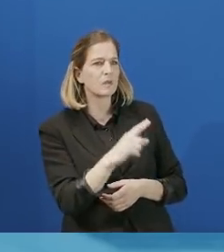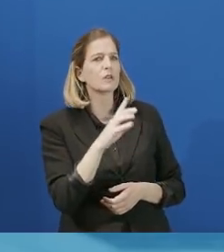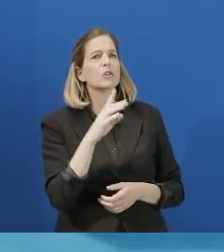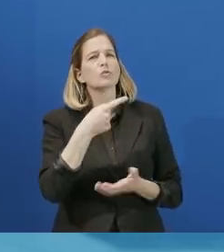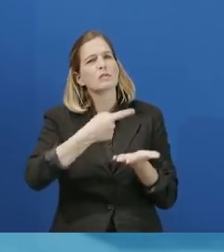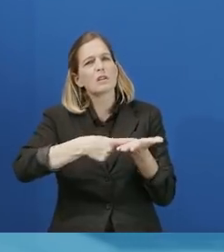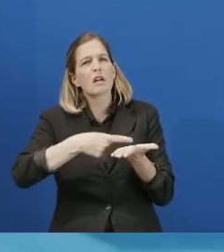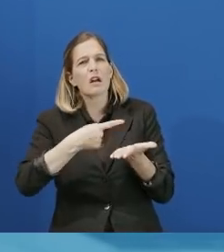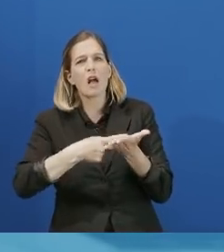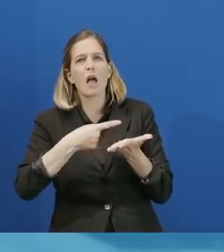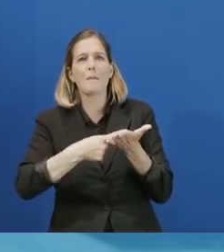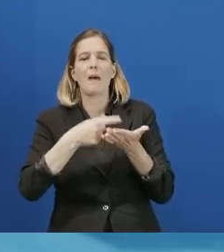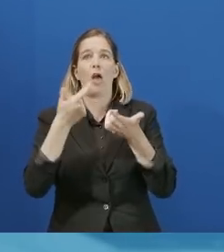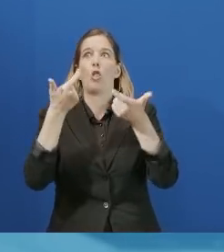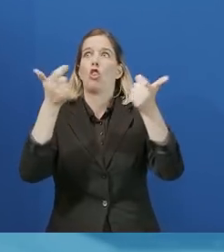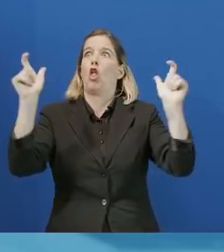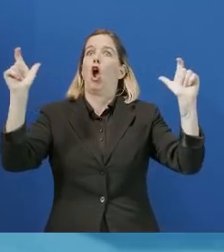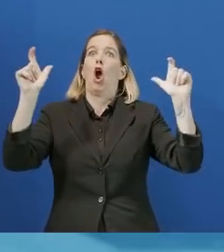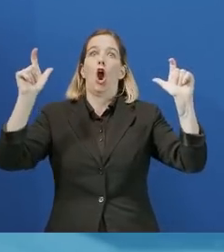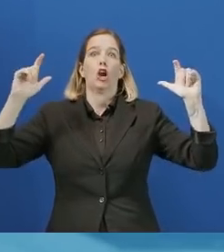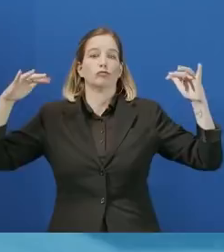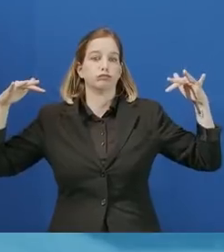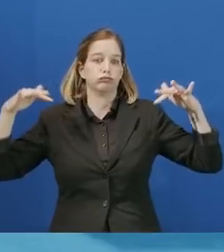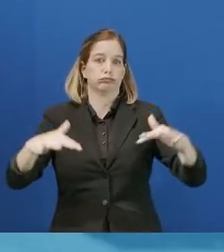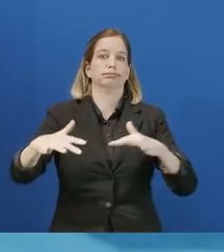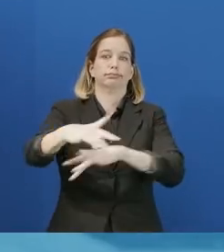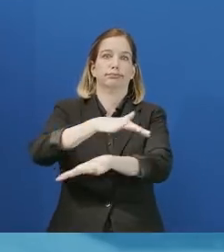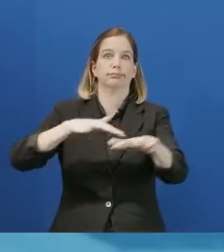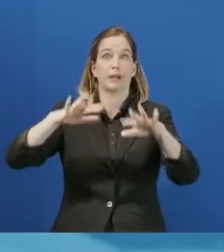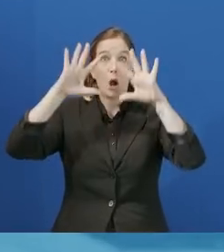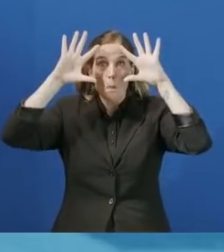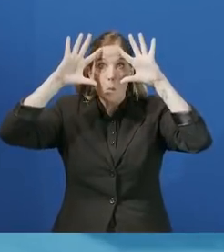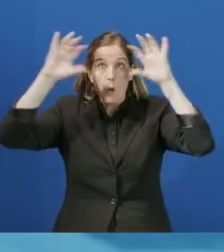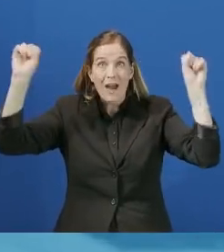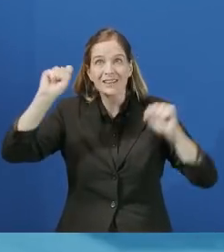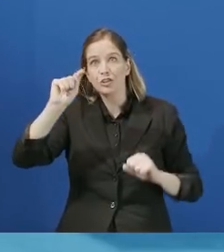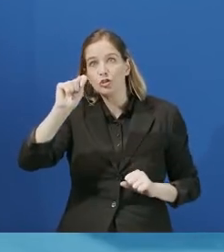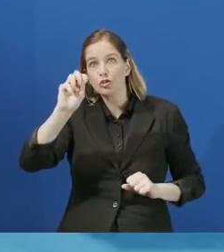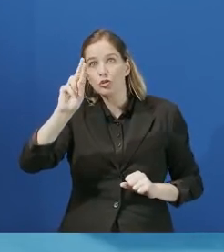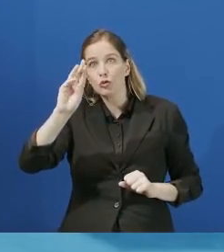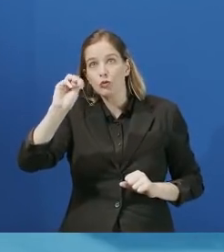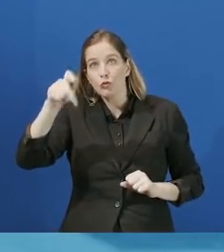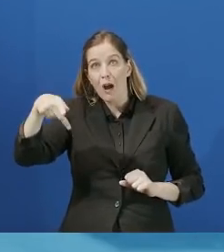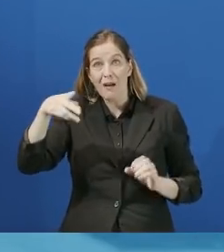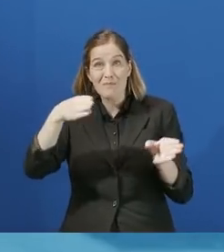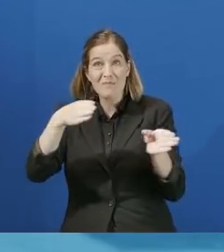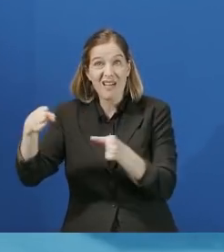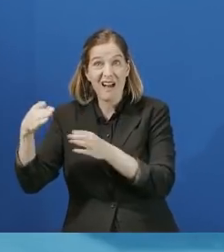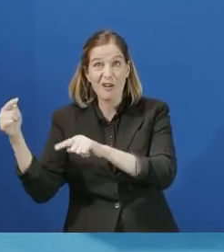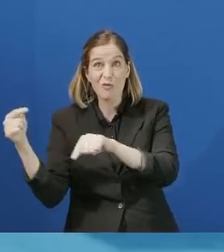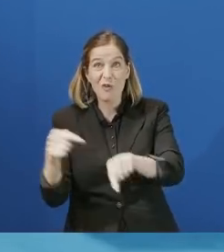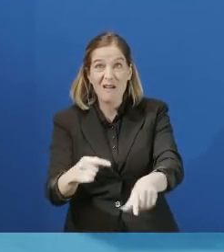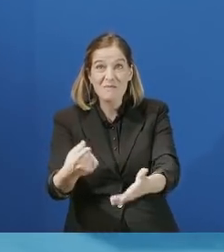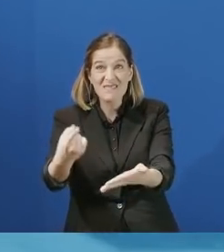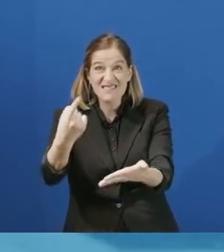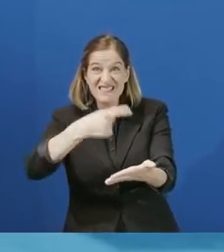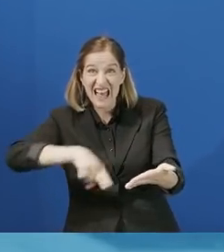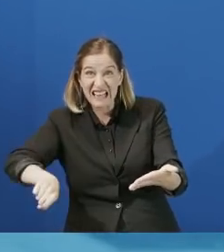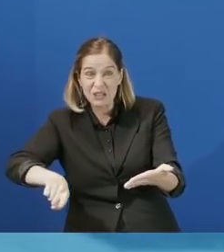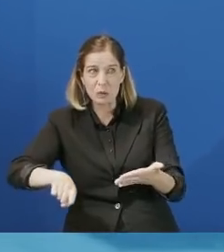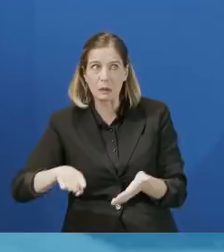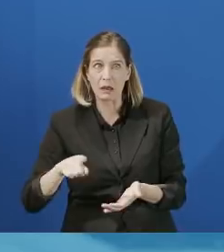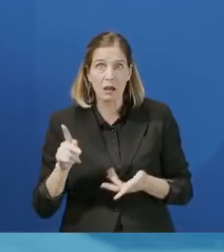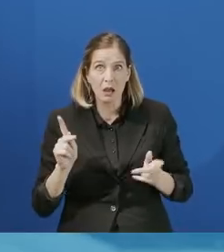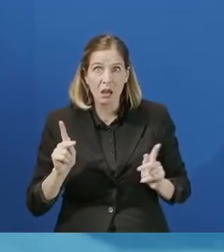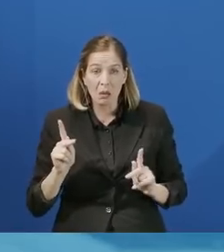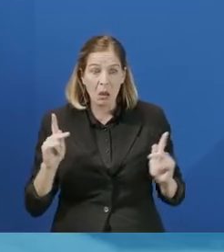He draws large crowds here. If people flock to where he is, what are you going to do with thousands and thousands of people? And